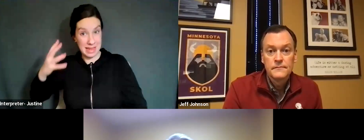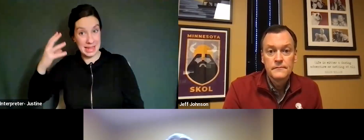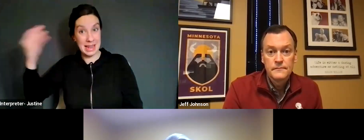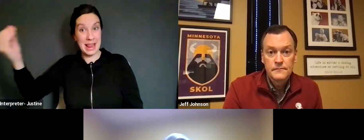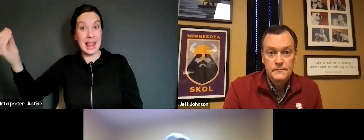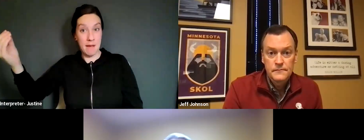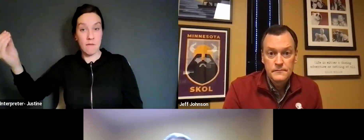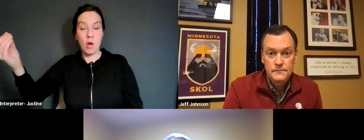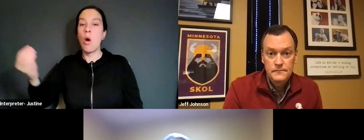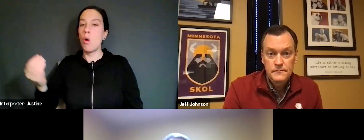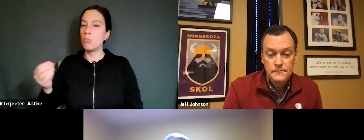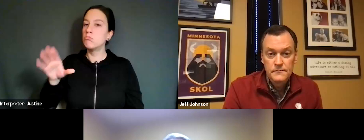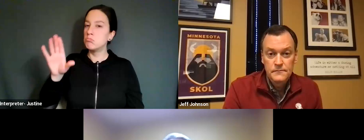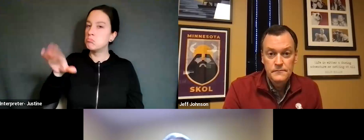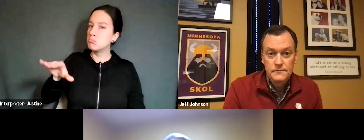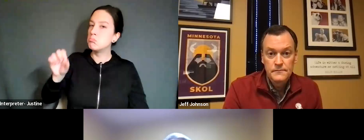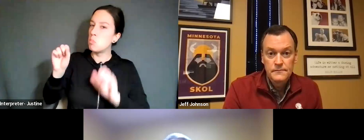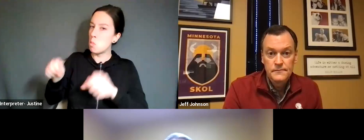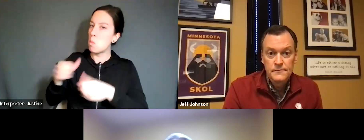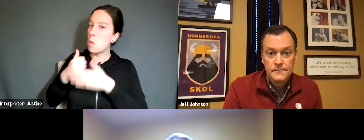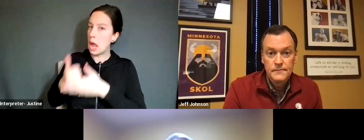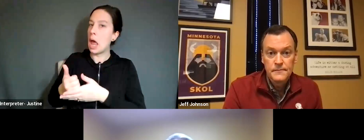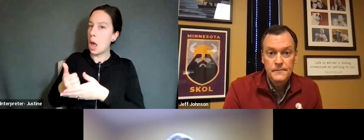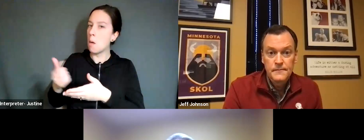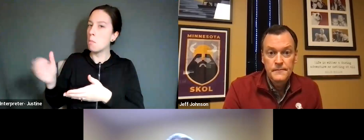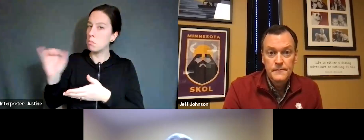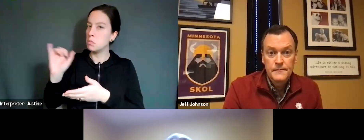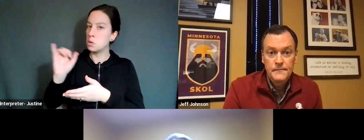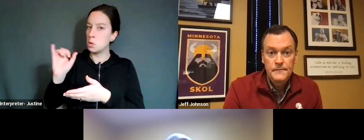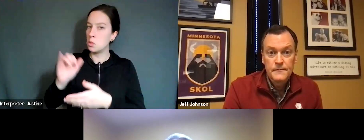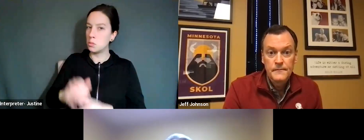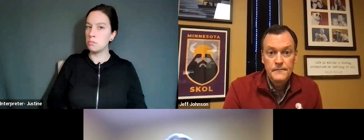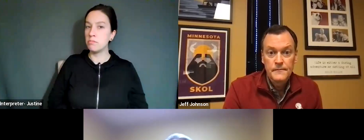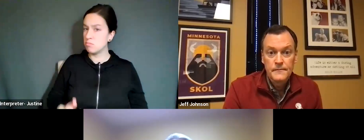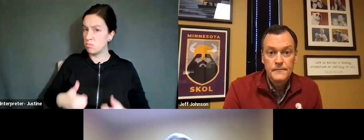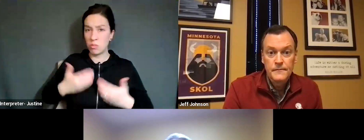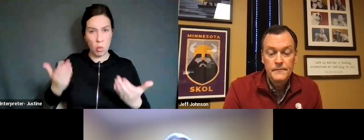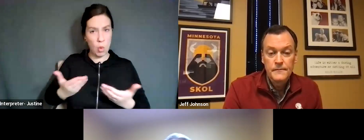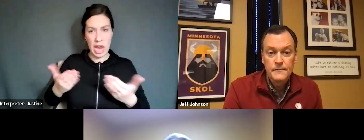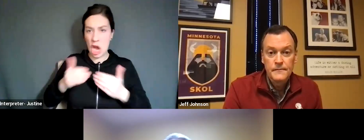would certainly be part of that process as well. We are here for the life of the team.